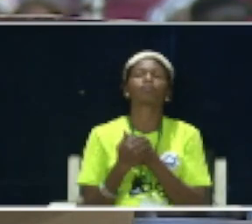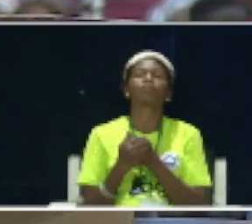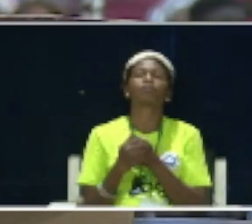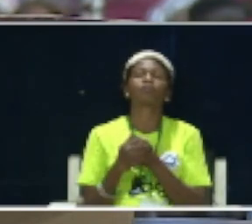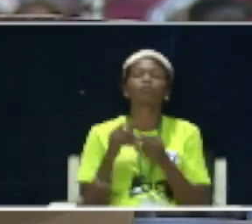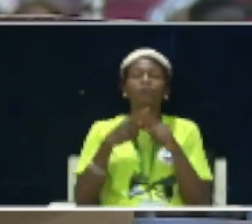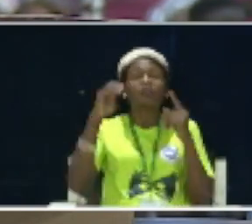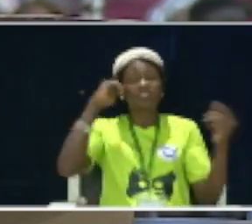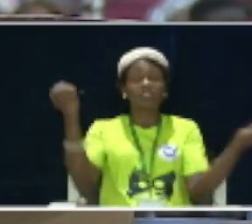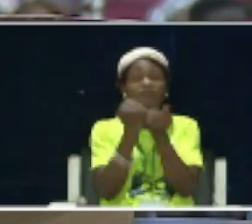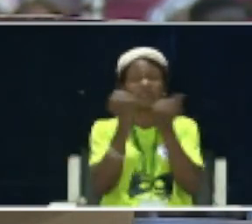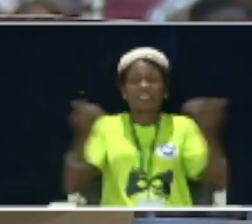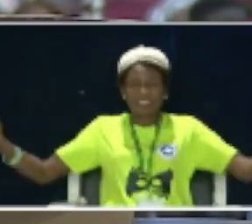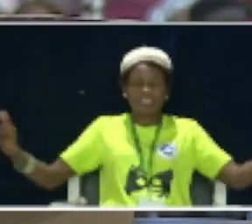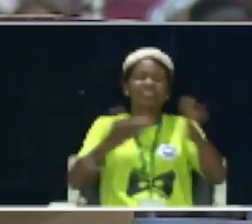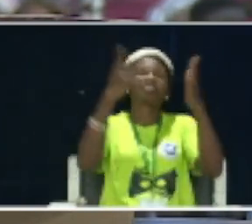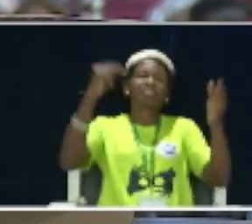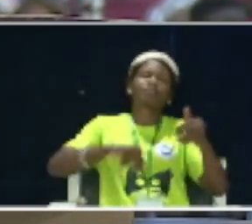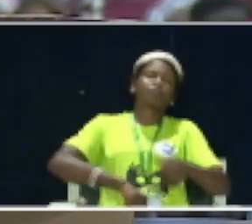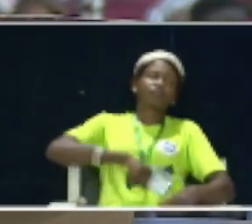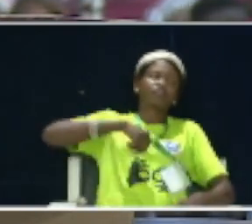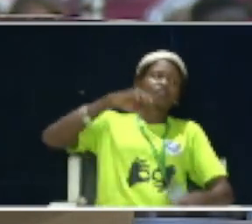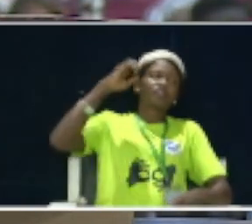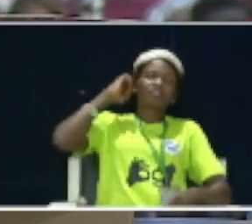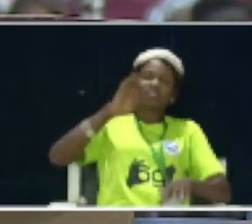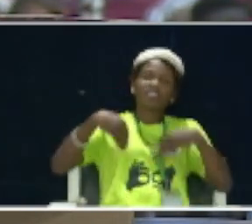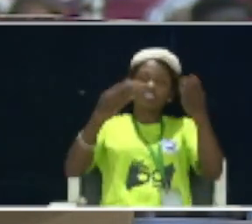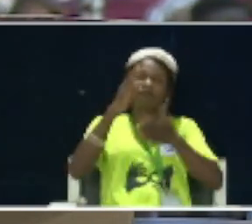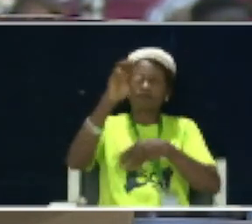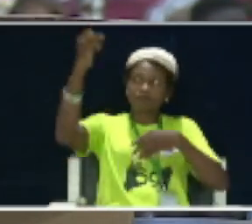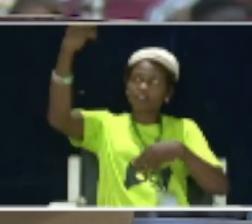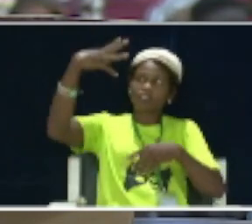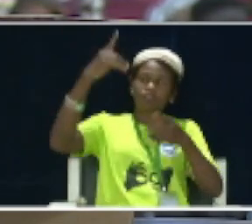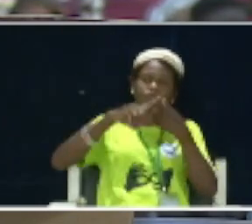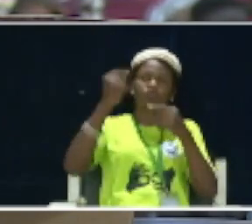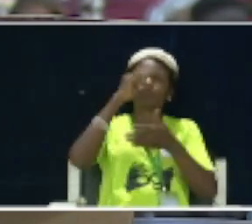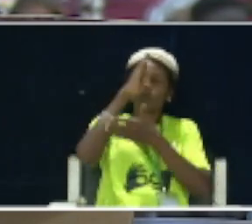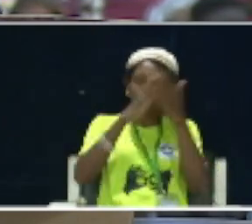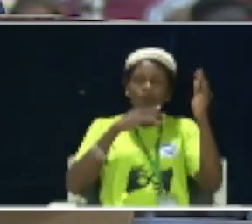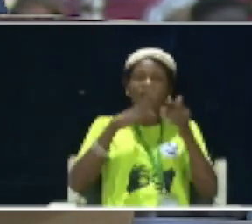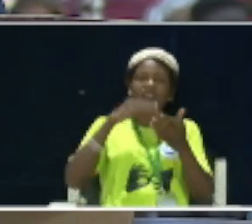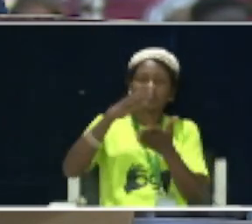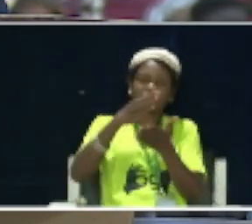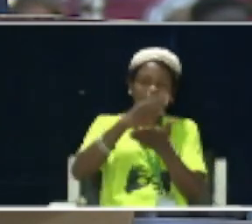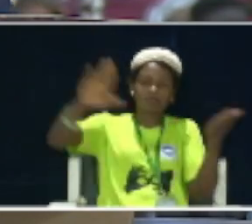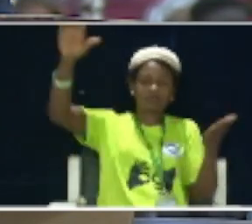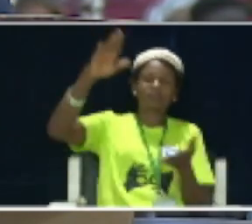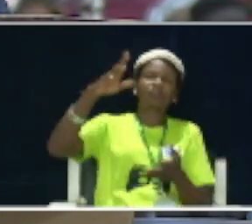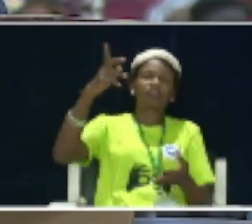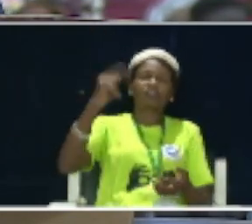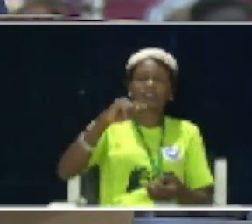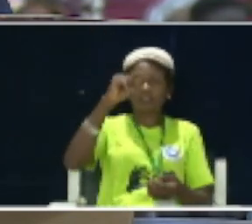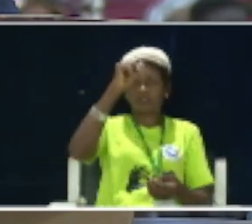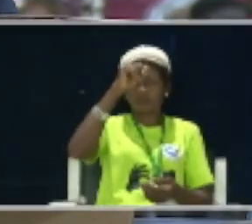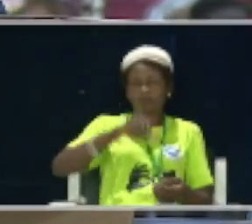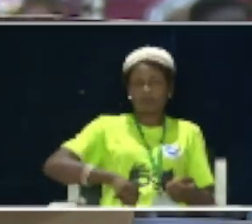but he fights against the proud. He gives grace to the humble, but he resists the proud. 1 Peter chapter 5,